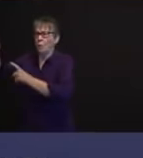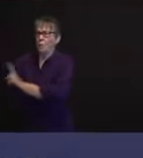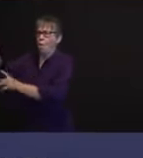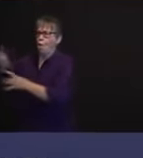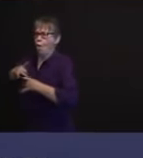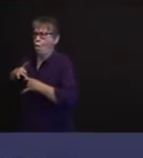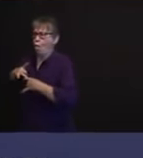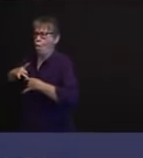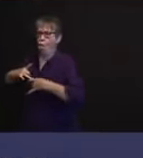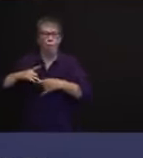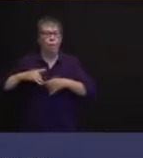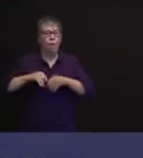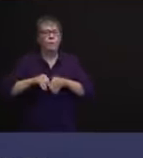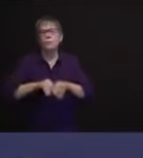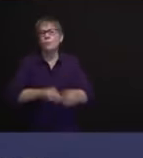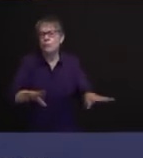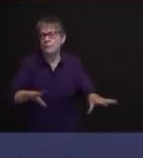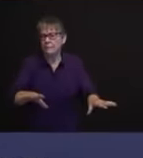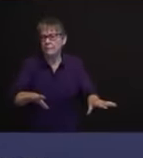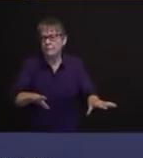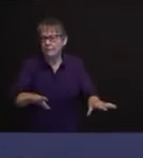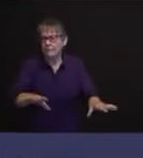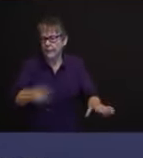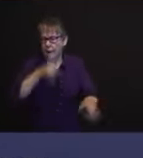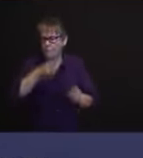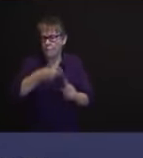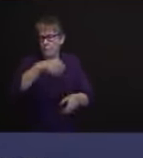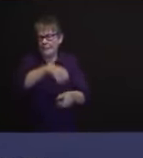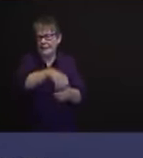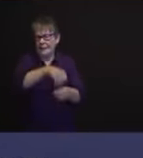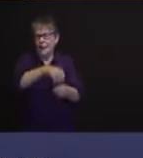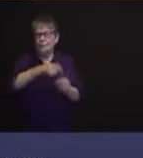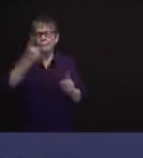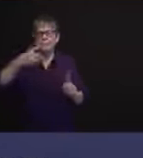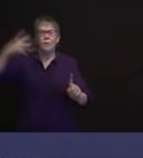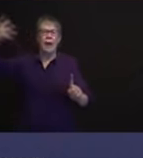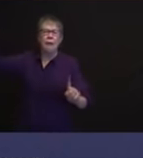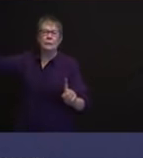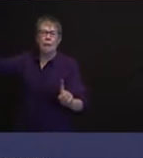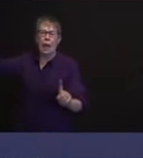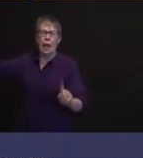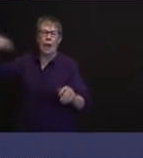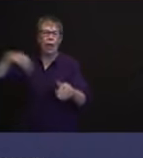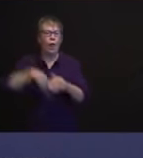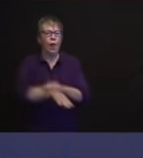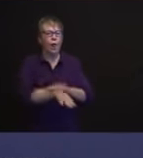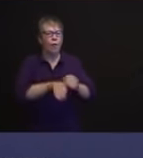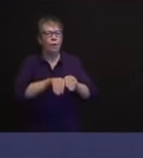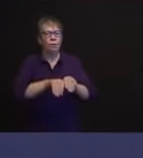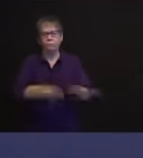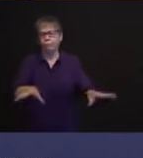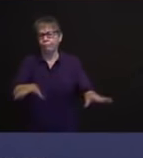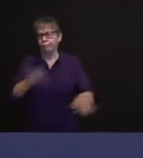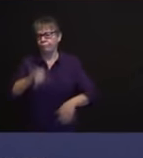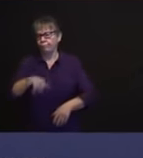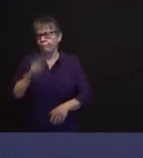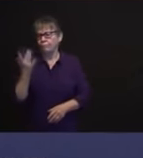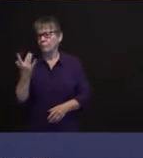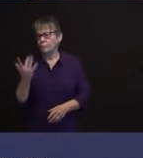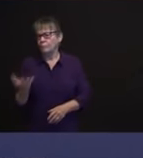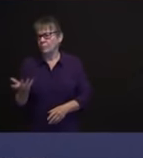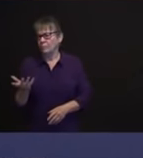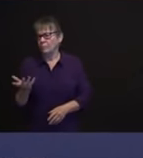the outside into the school setting. I think you're seeing the school setting as a general matter, not just in New Jersey, but the school setting as a general